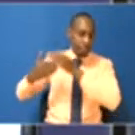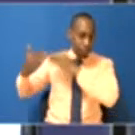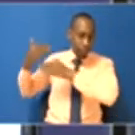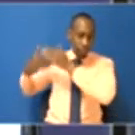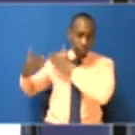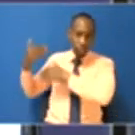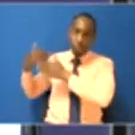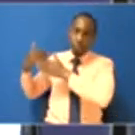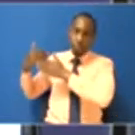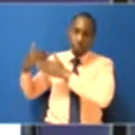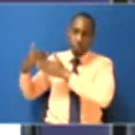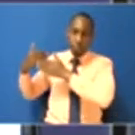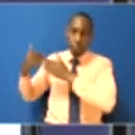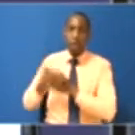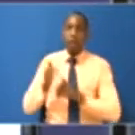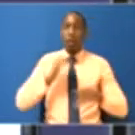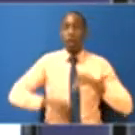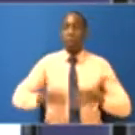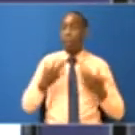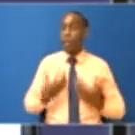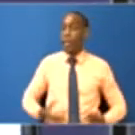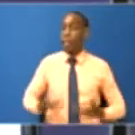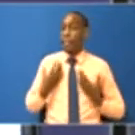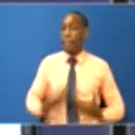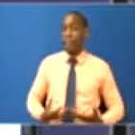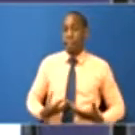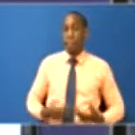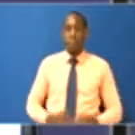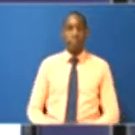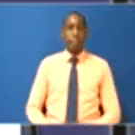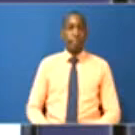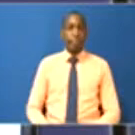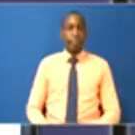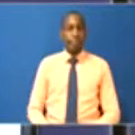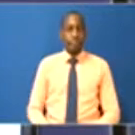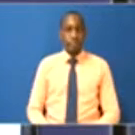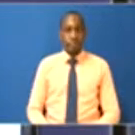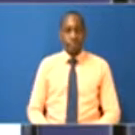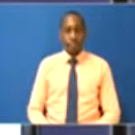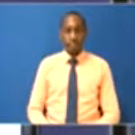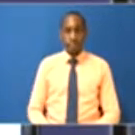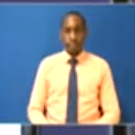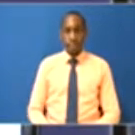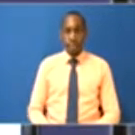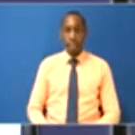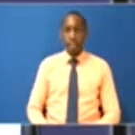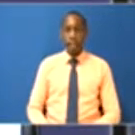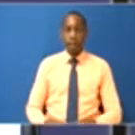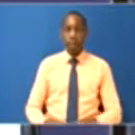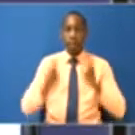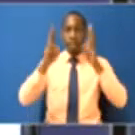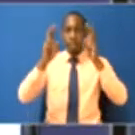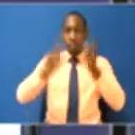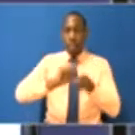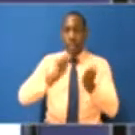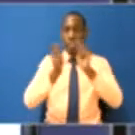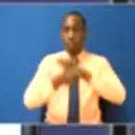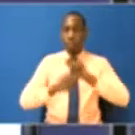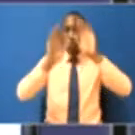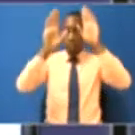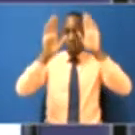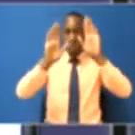of ingrained corruption unfortunately and the issue of transformation is